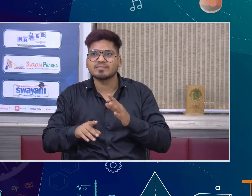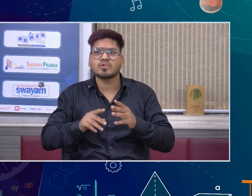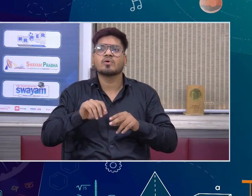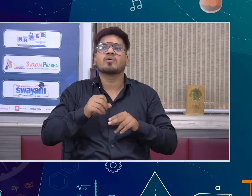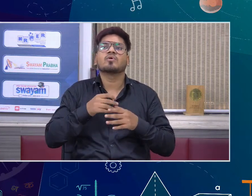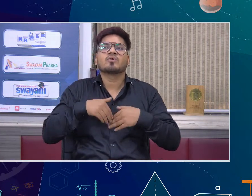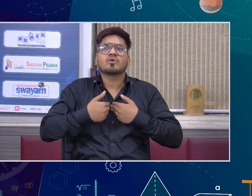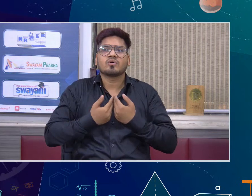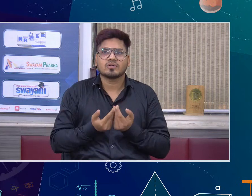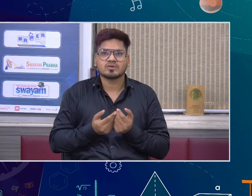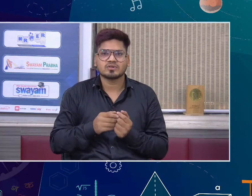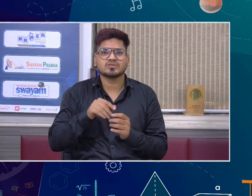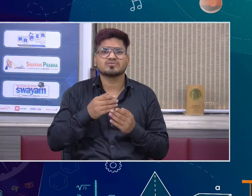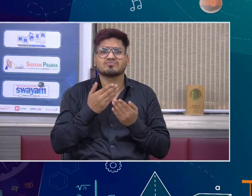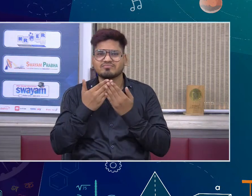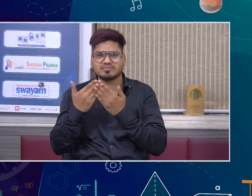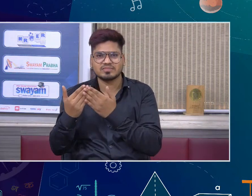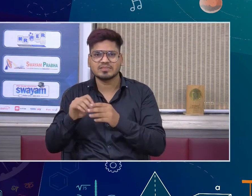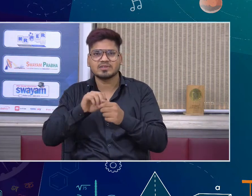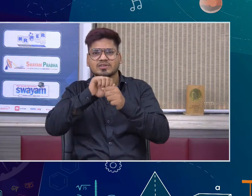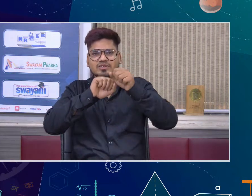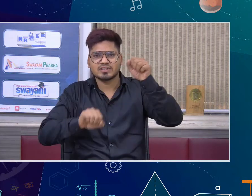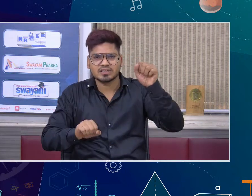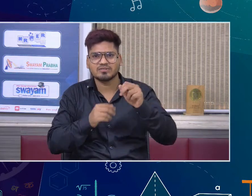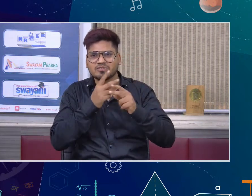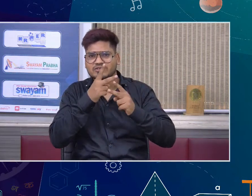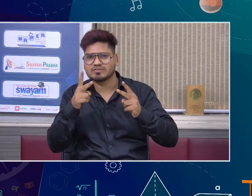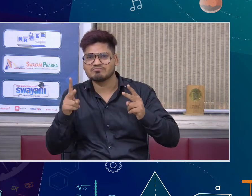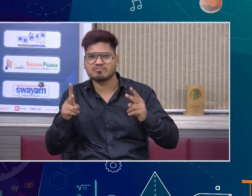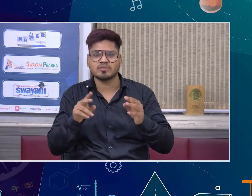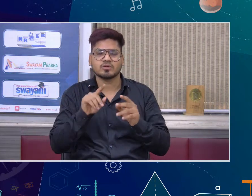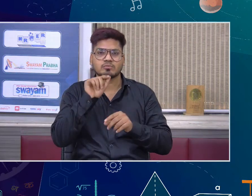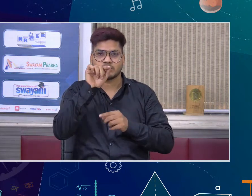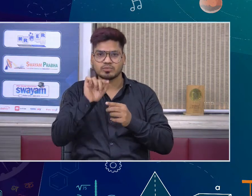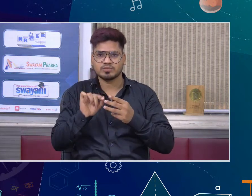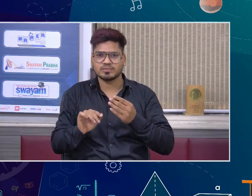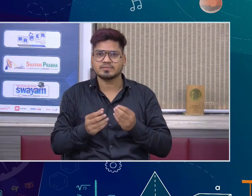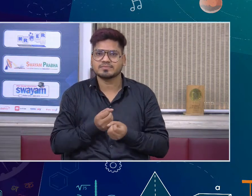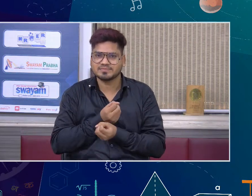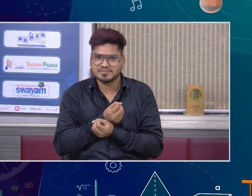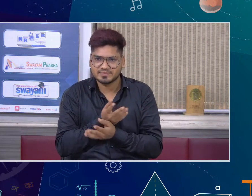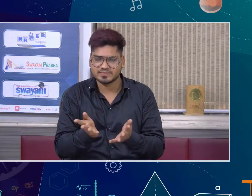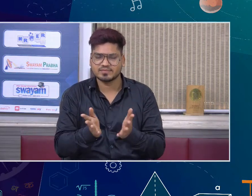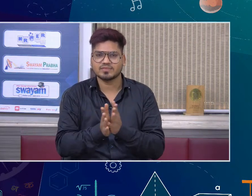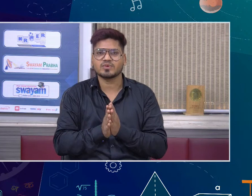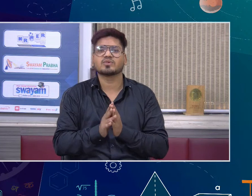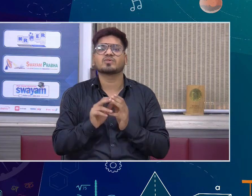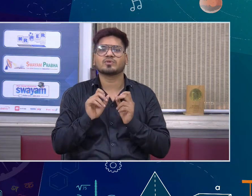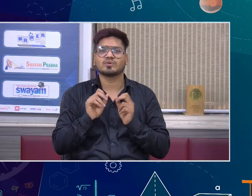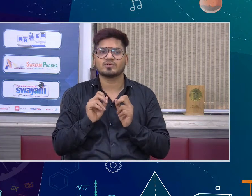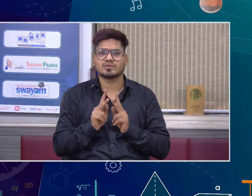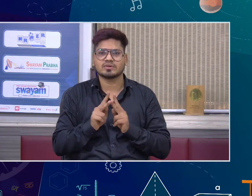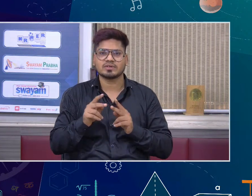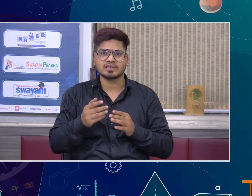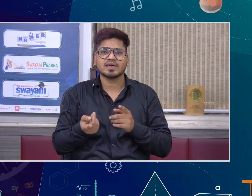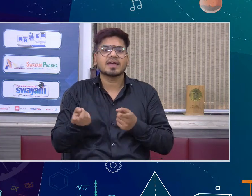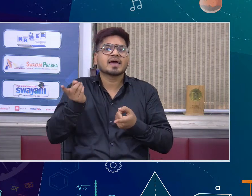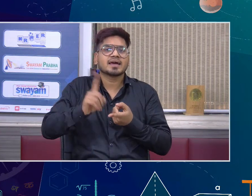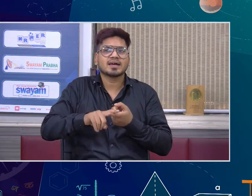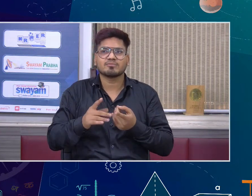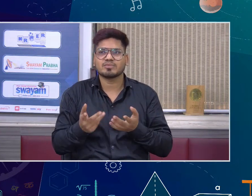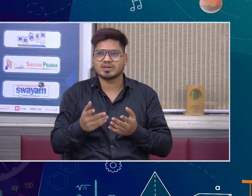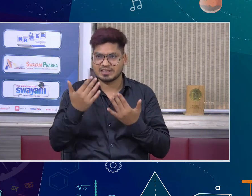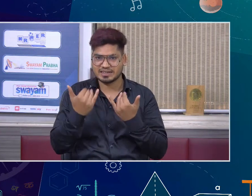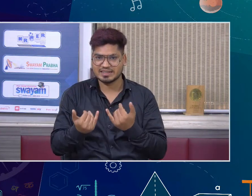or 35 children like that together sitting and learning the things in together. But what happened due to